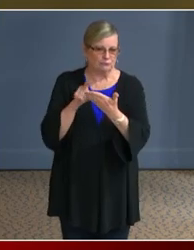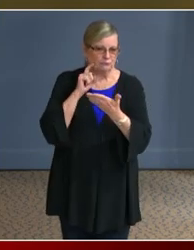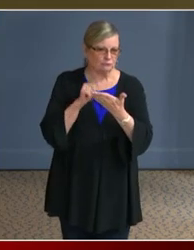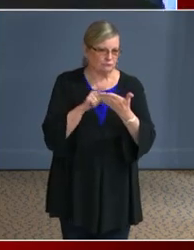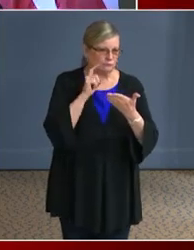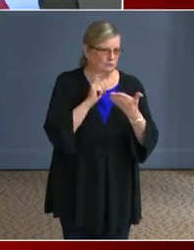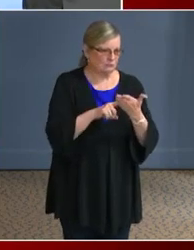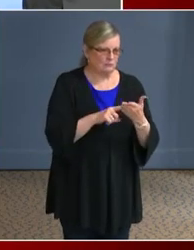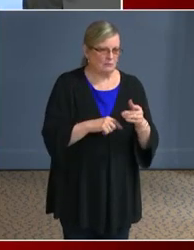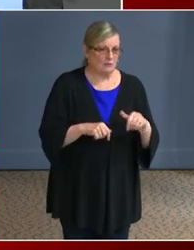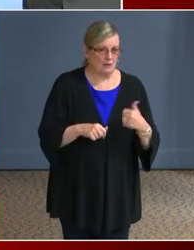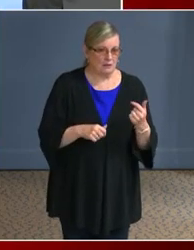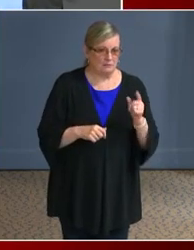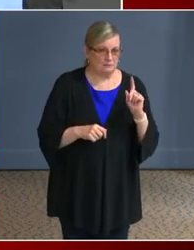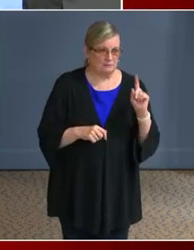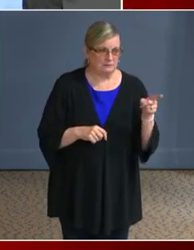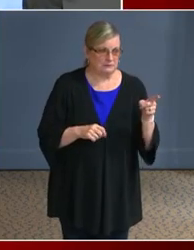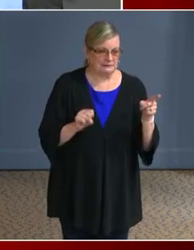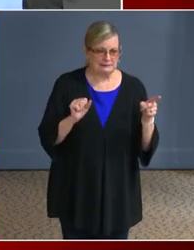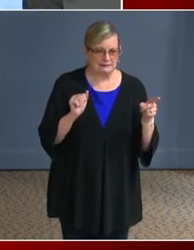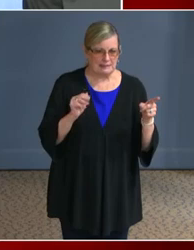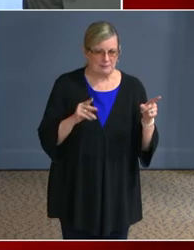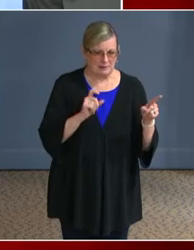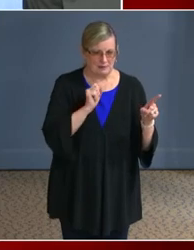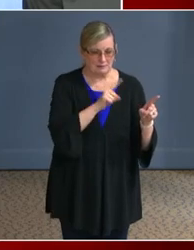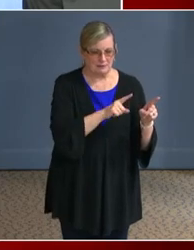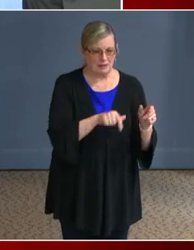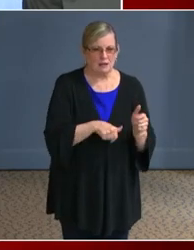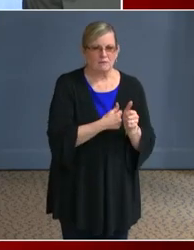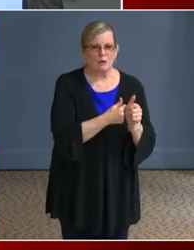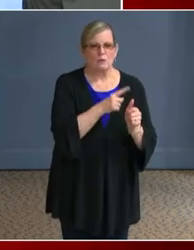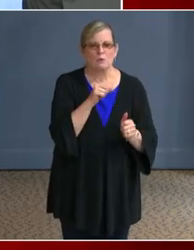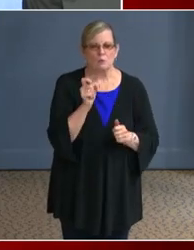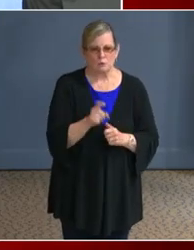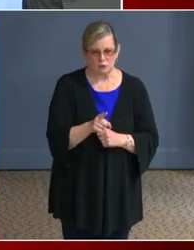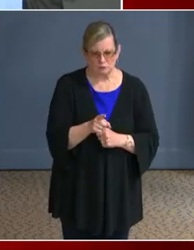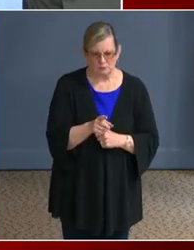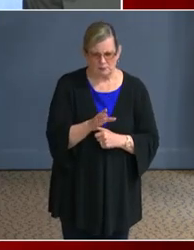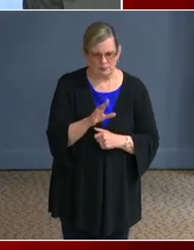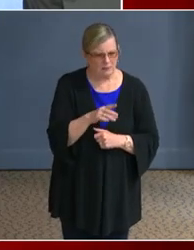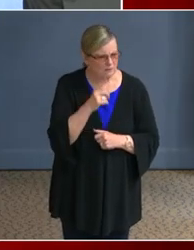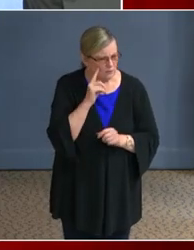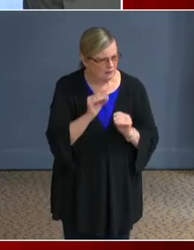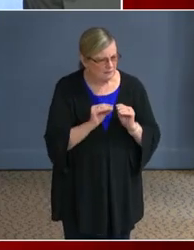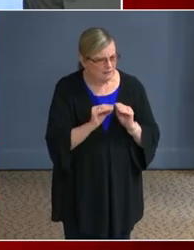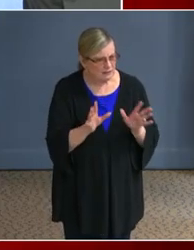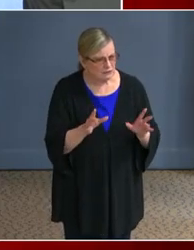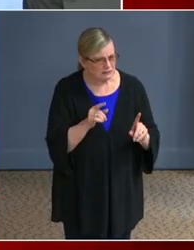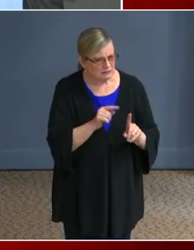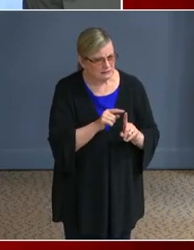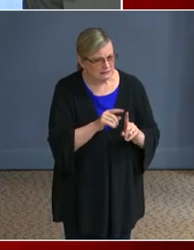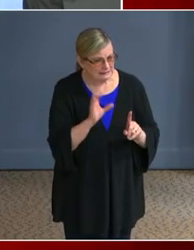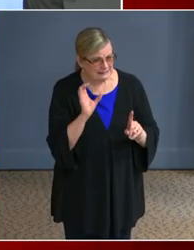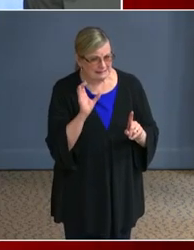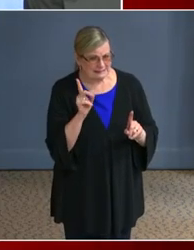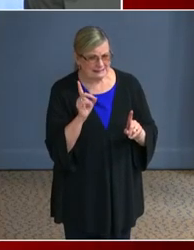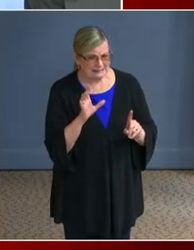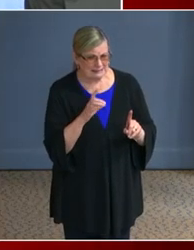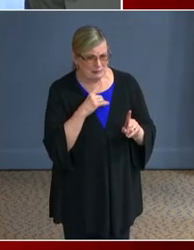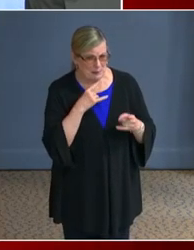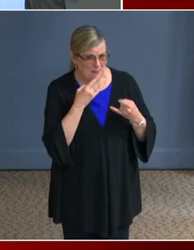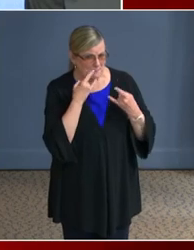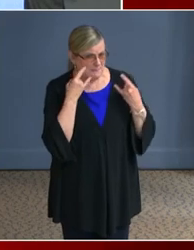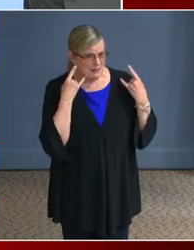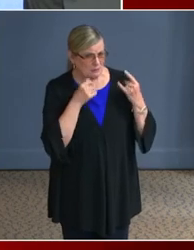Yes. So basically, I'm trying to get this straight. So basically, the CDC basically said masks are not required